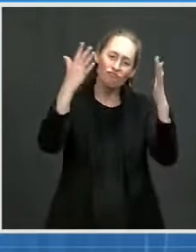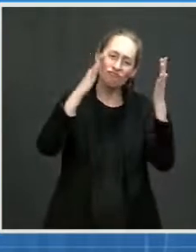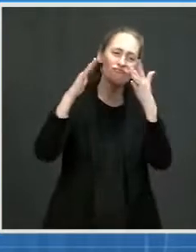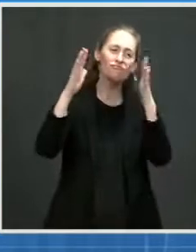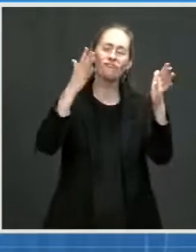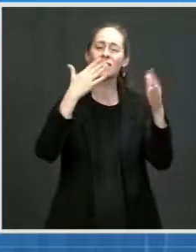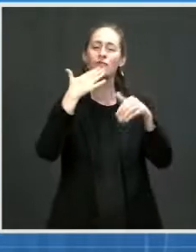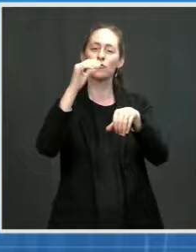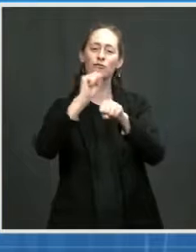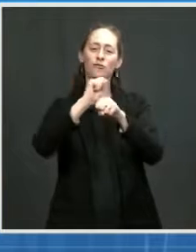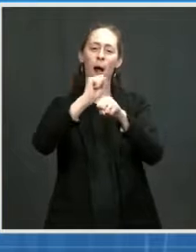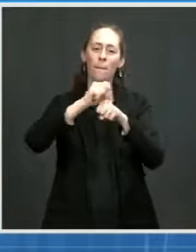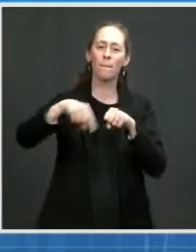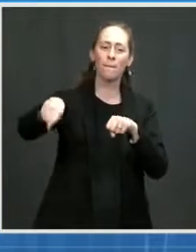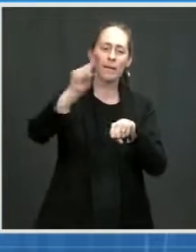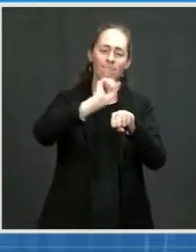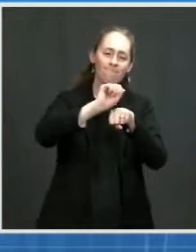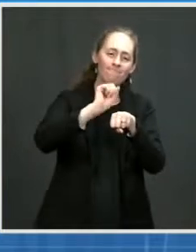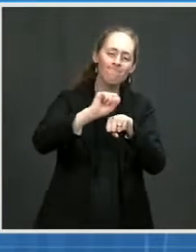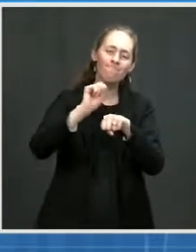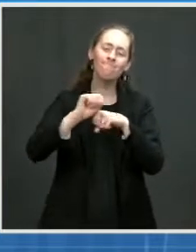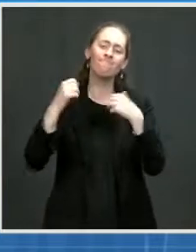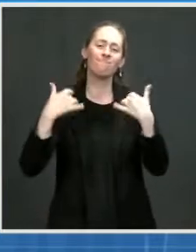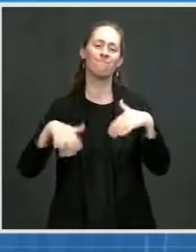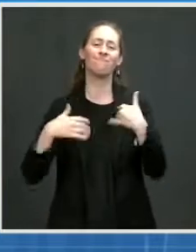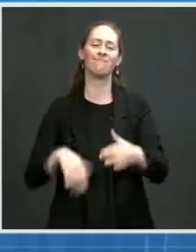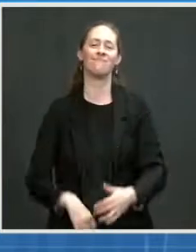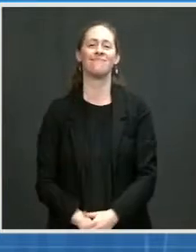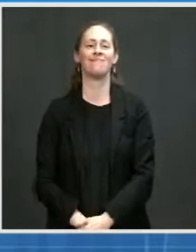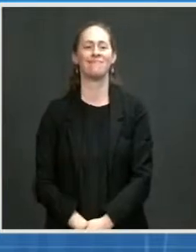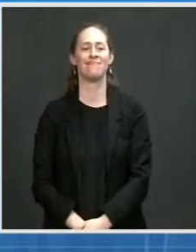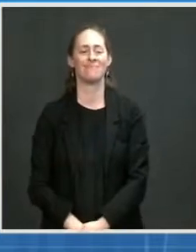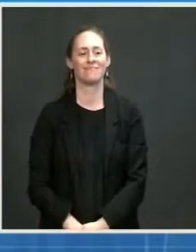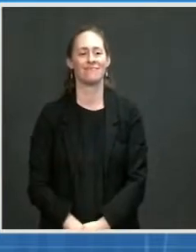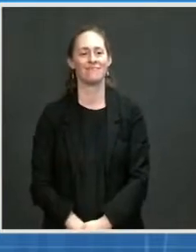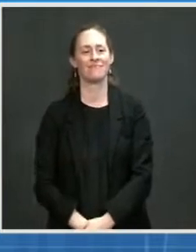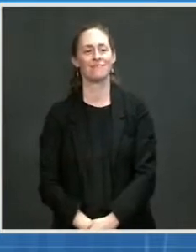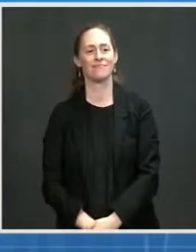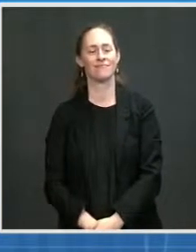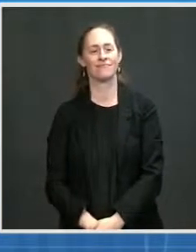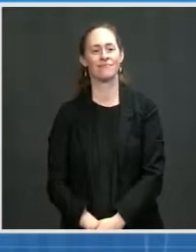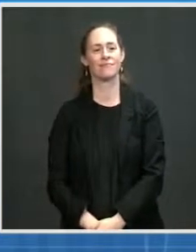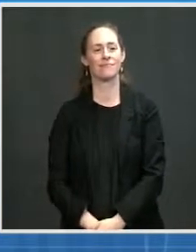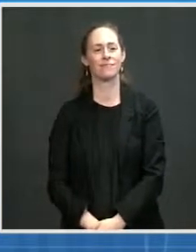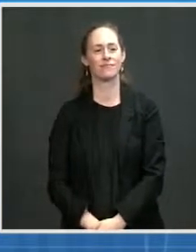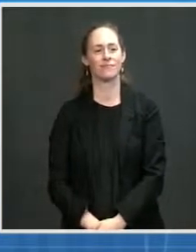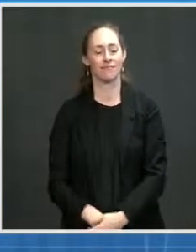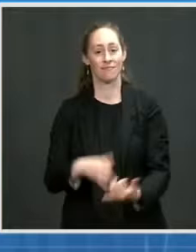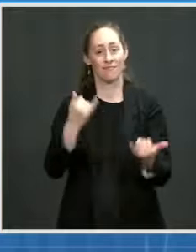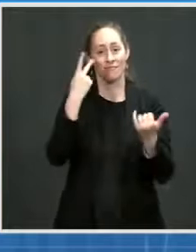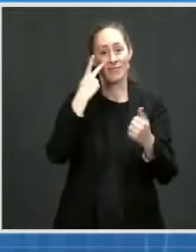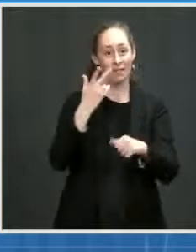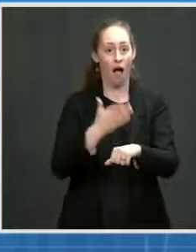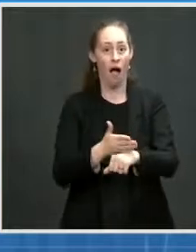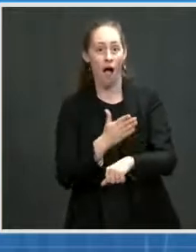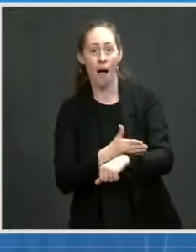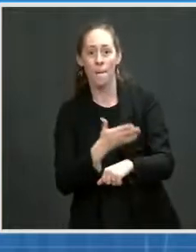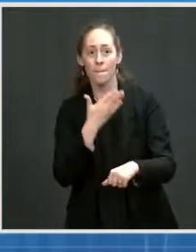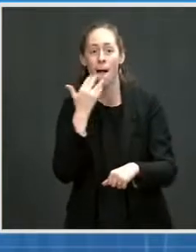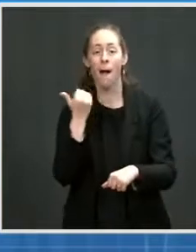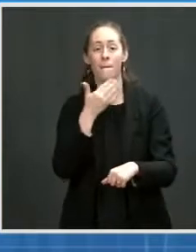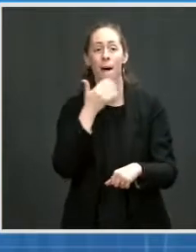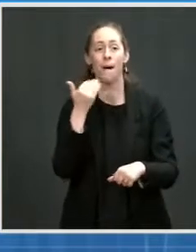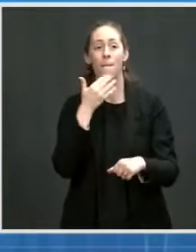the people in those states. And of course, the progress that we've made, we've reduced suffering across the